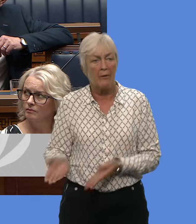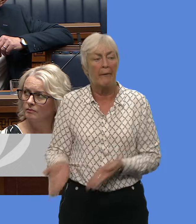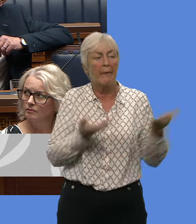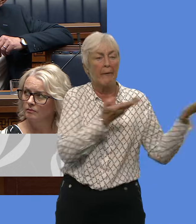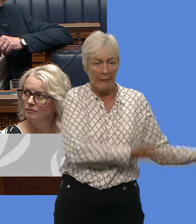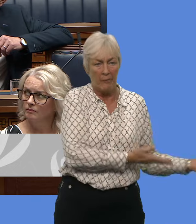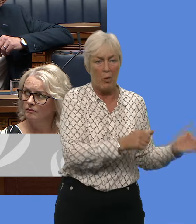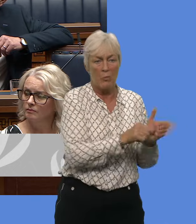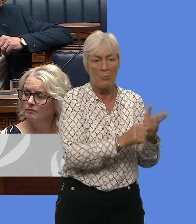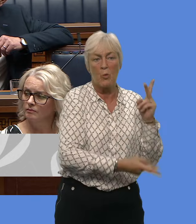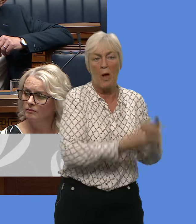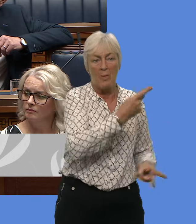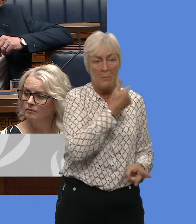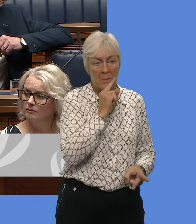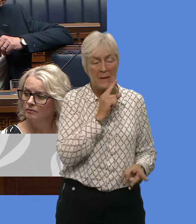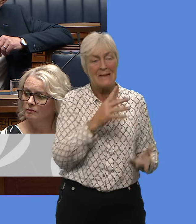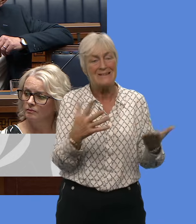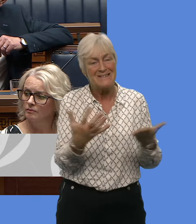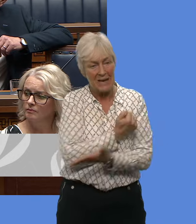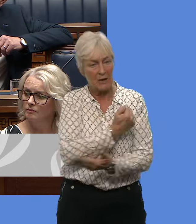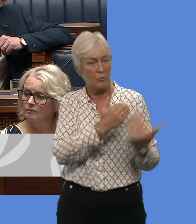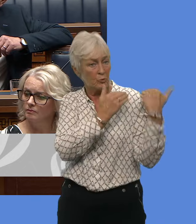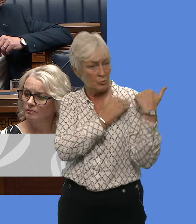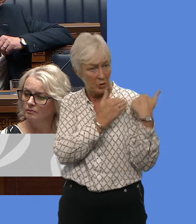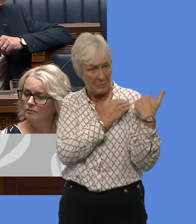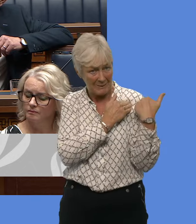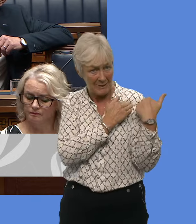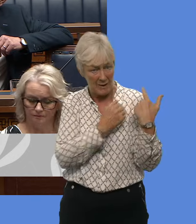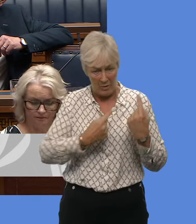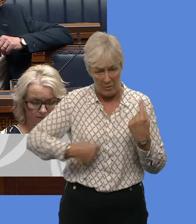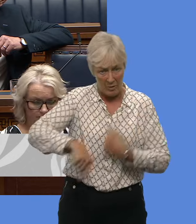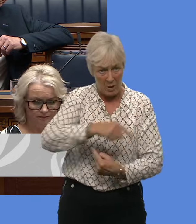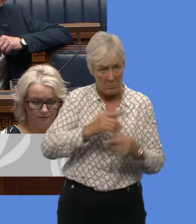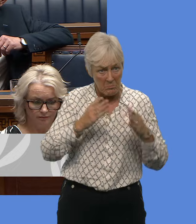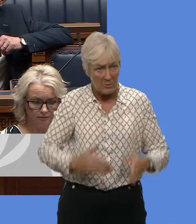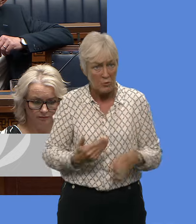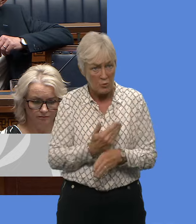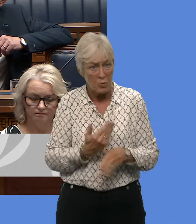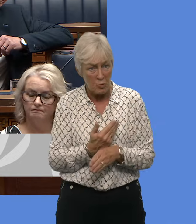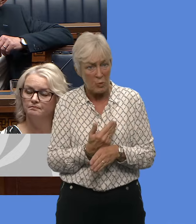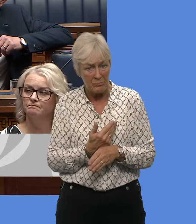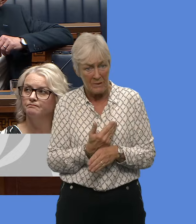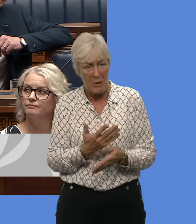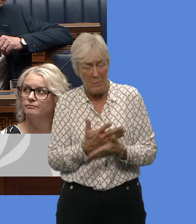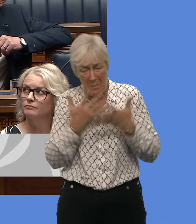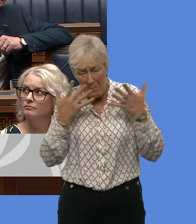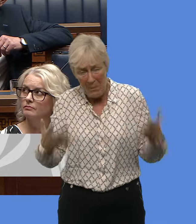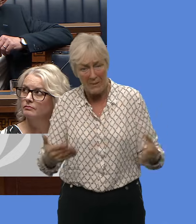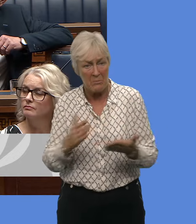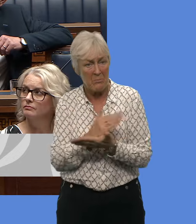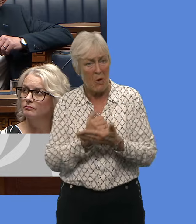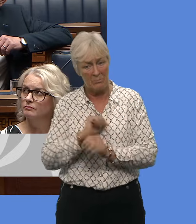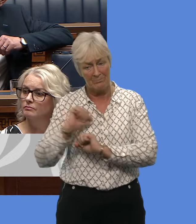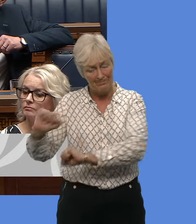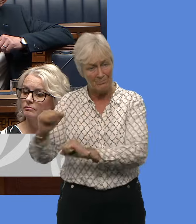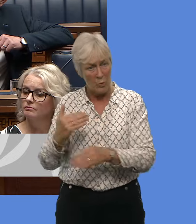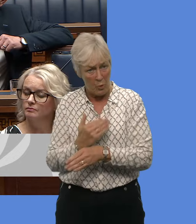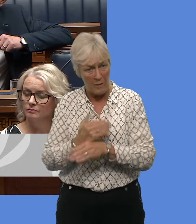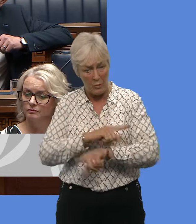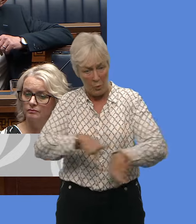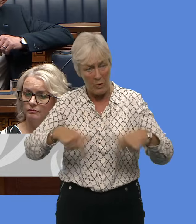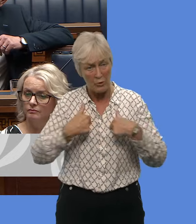someone else. It is about taking responsibility. Those are all core. A huge part of that work, the reason for it, is to